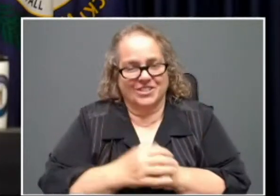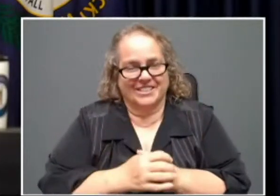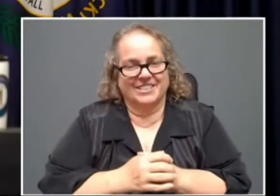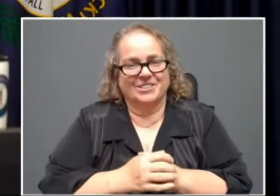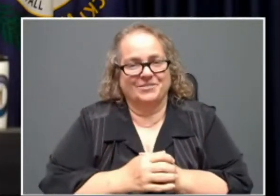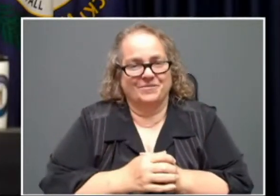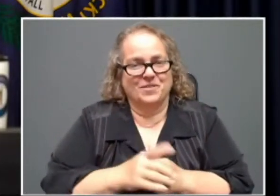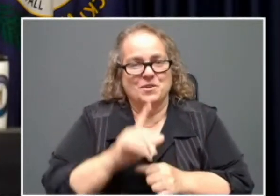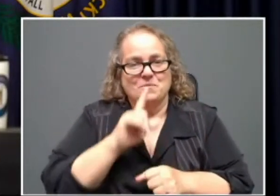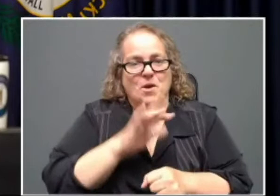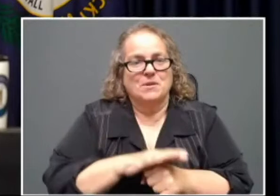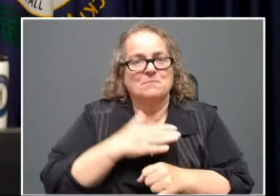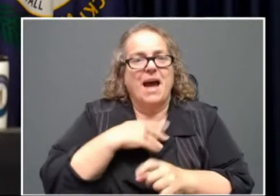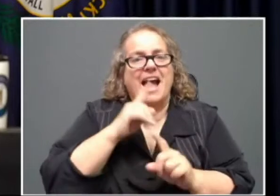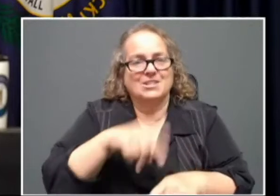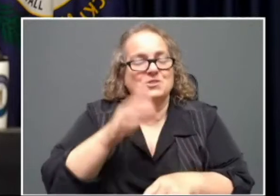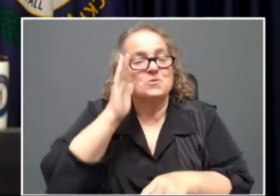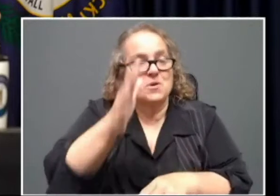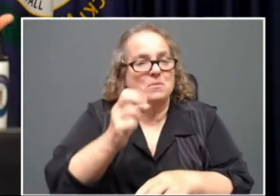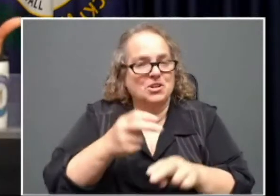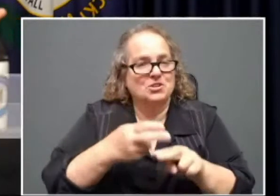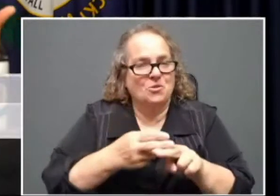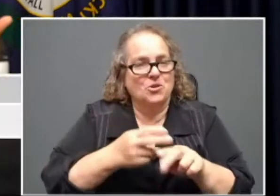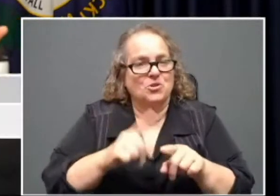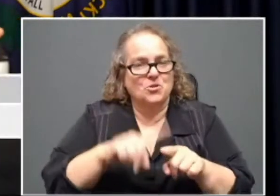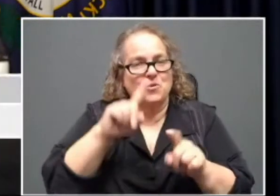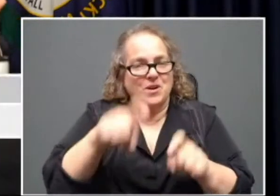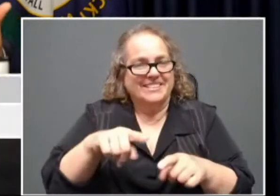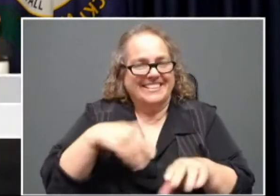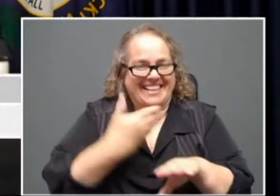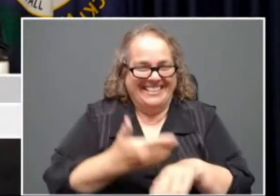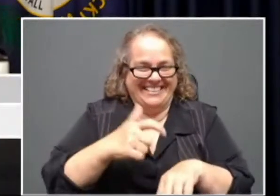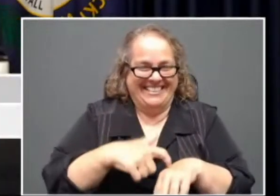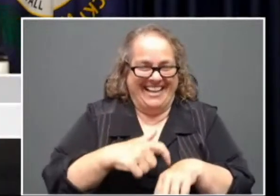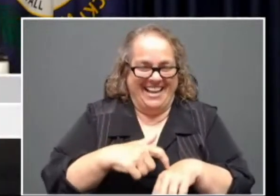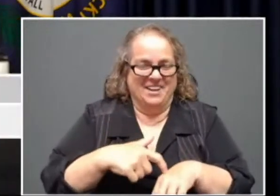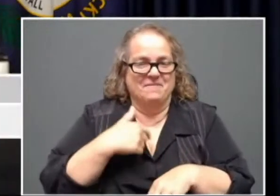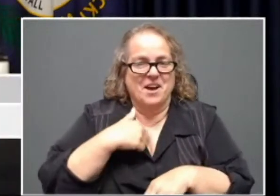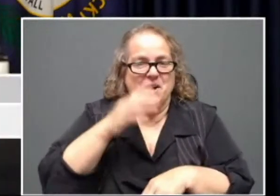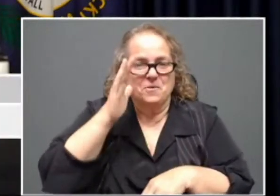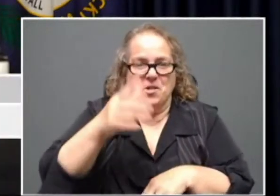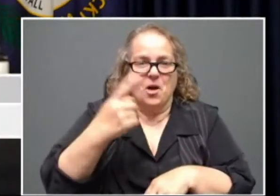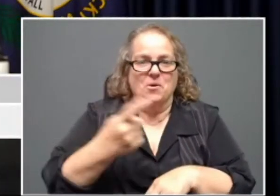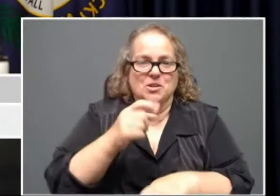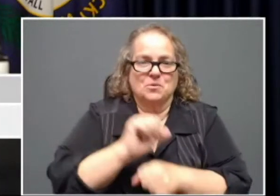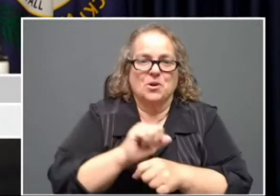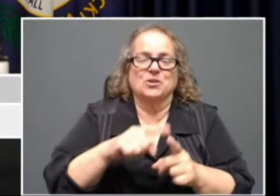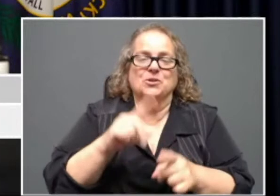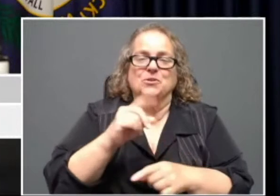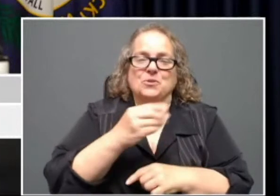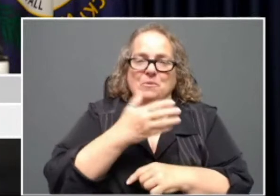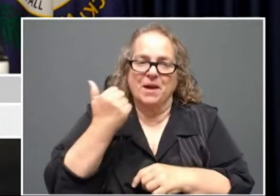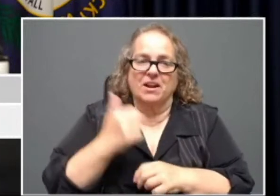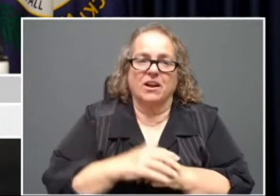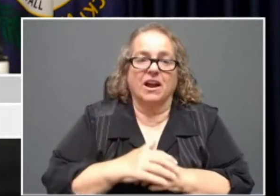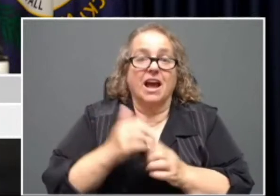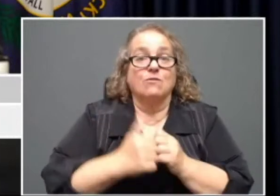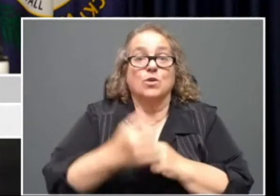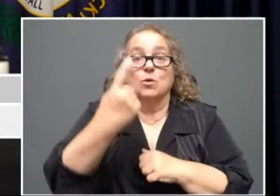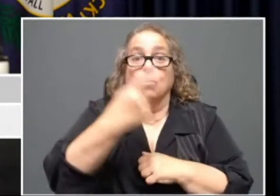promise my answers will be shorter to questions the next time around. I will always work to do better. Everybody else out